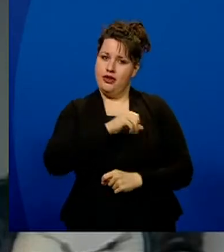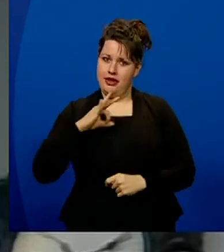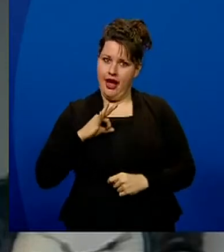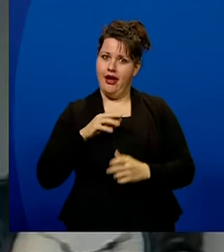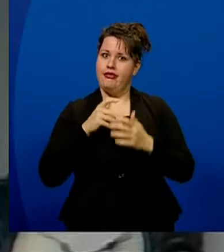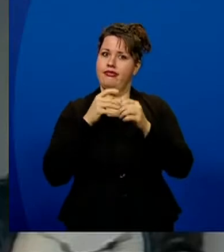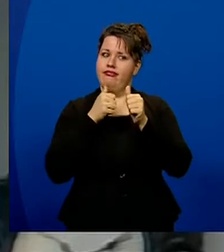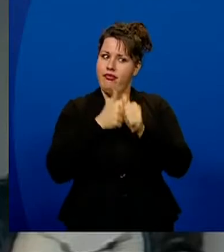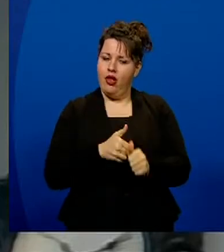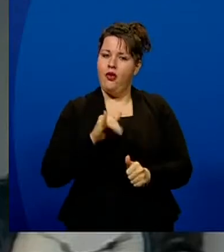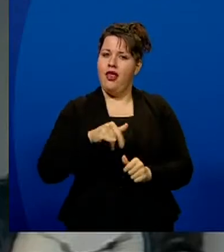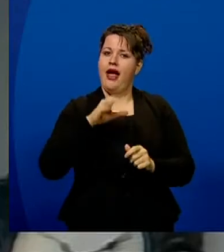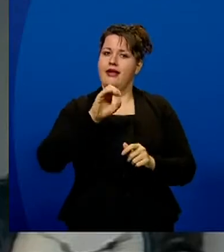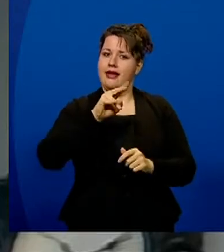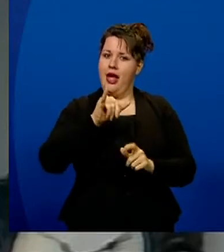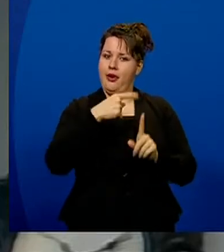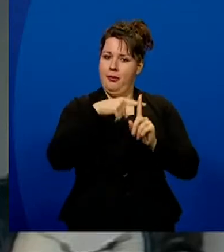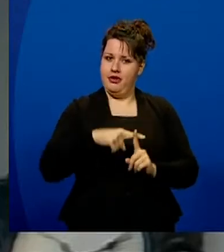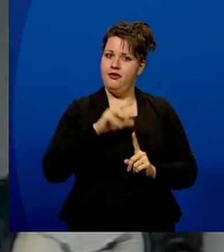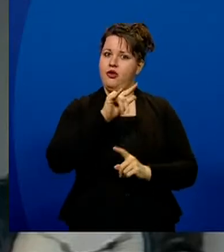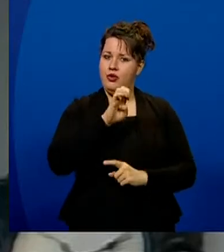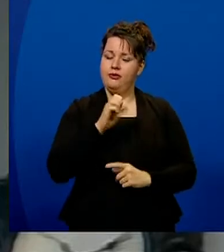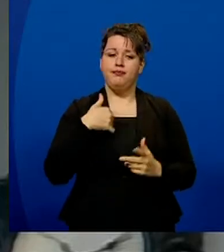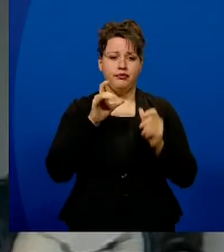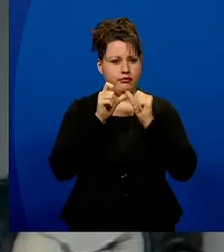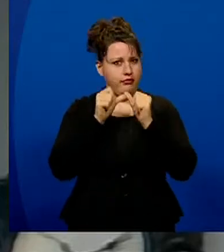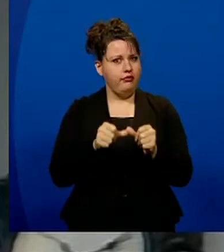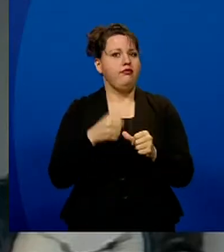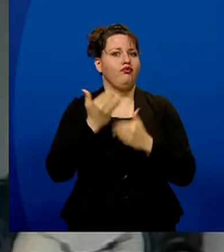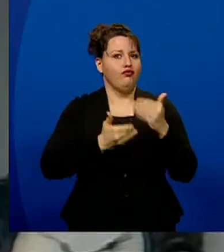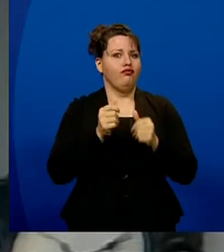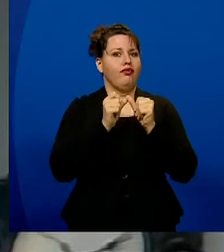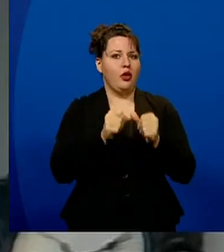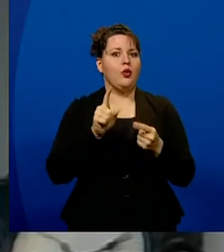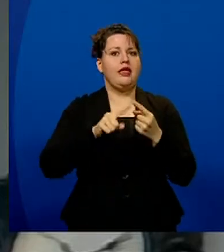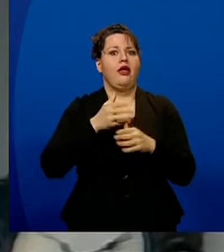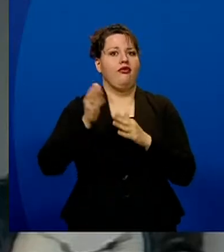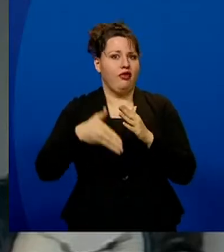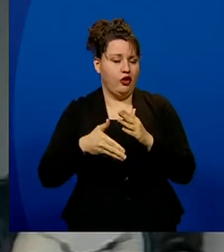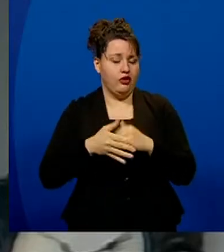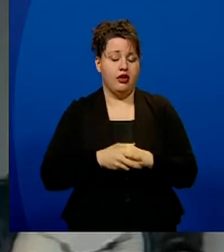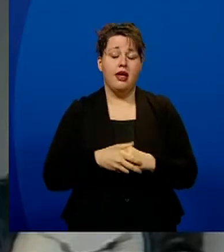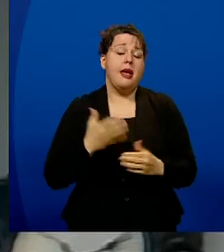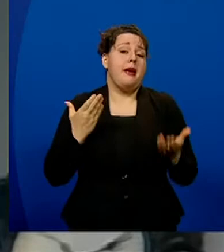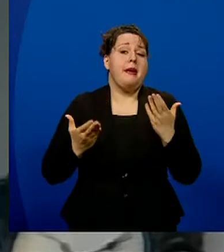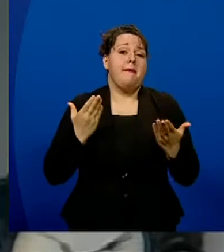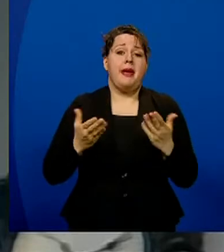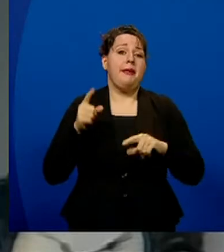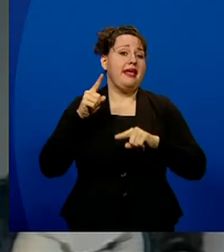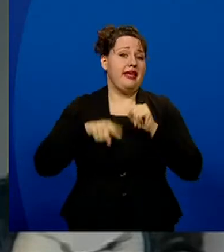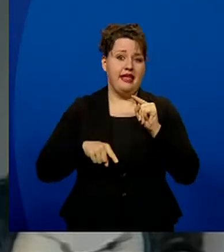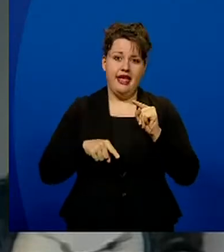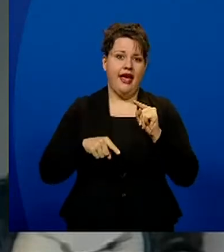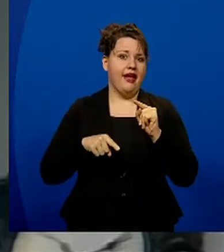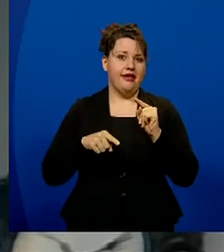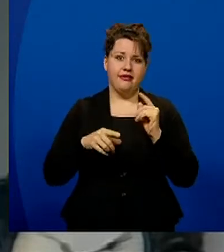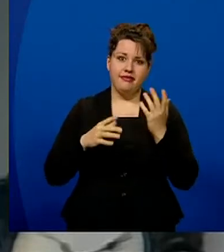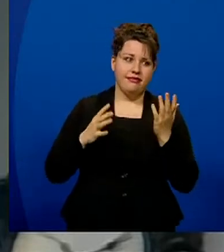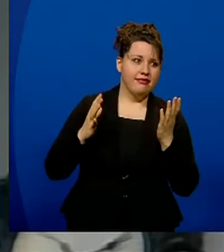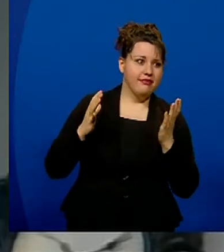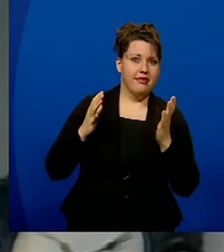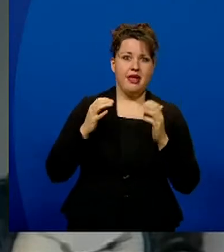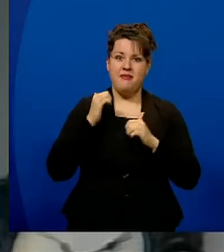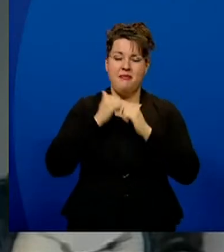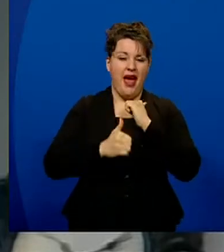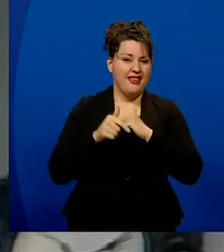positivity rate, and we will continue to be diligent in this until this is over. We may not be able to get back this year, but we can move